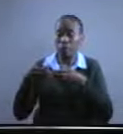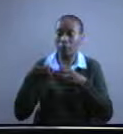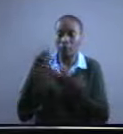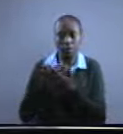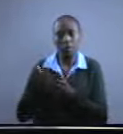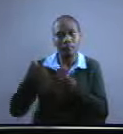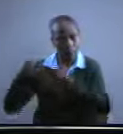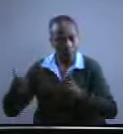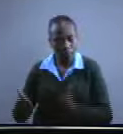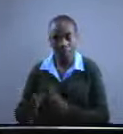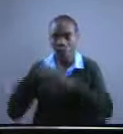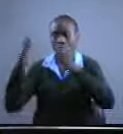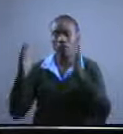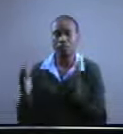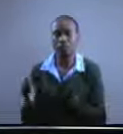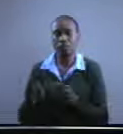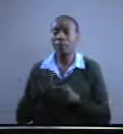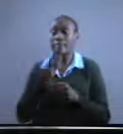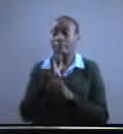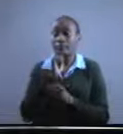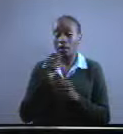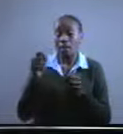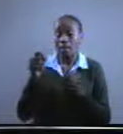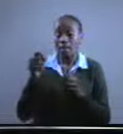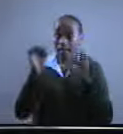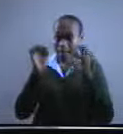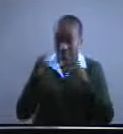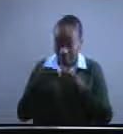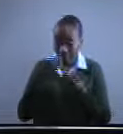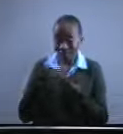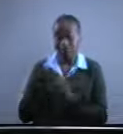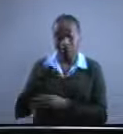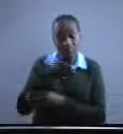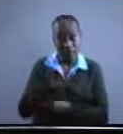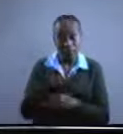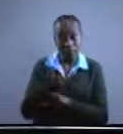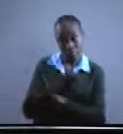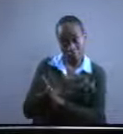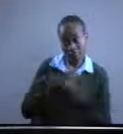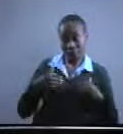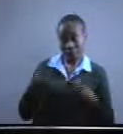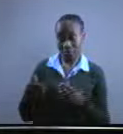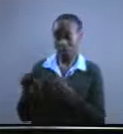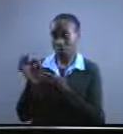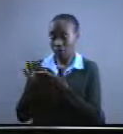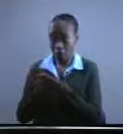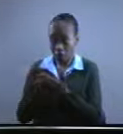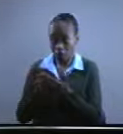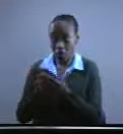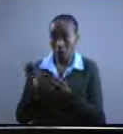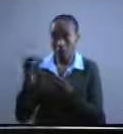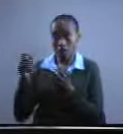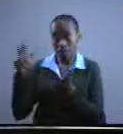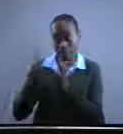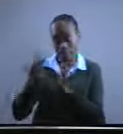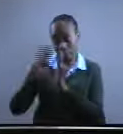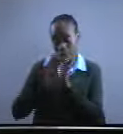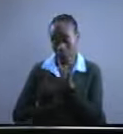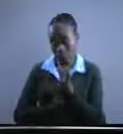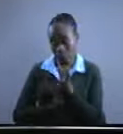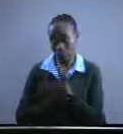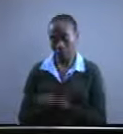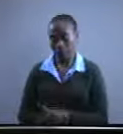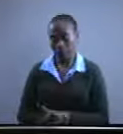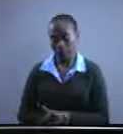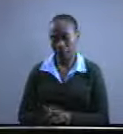majority of Assembly members must be present before a vote on a bill may be taken. In other words,